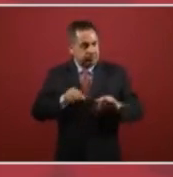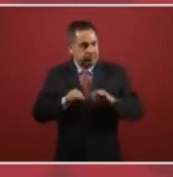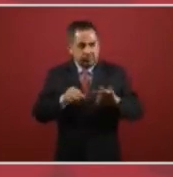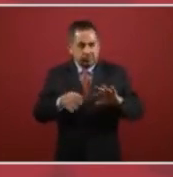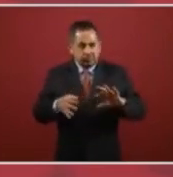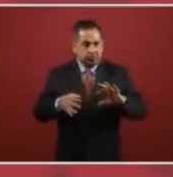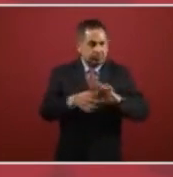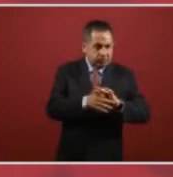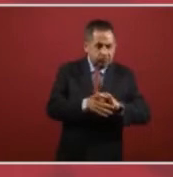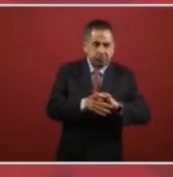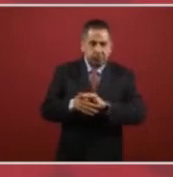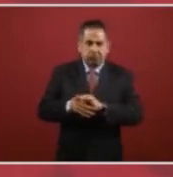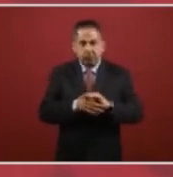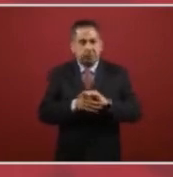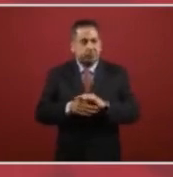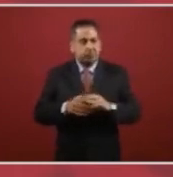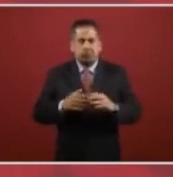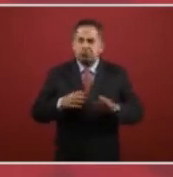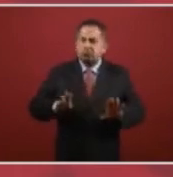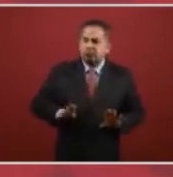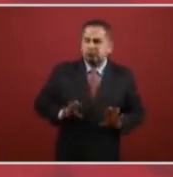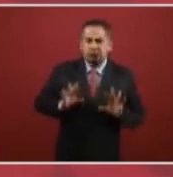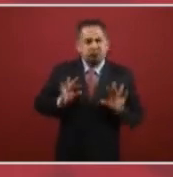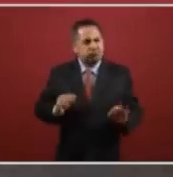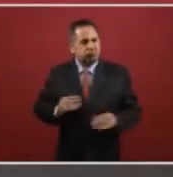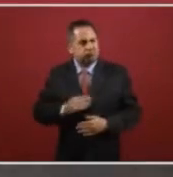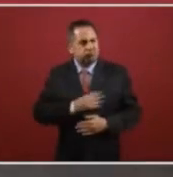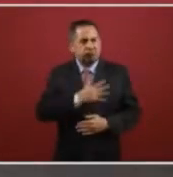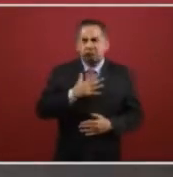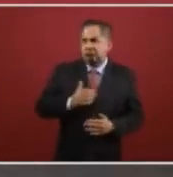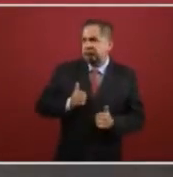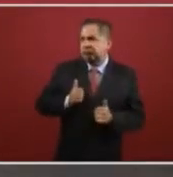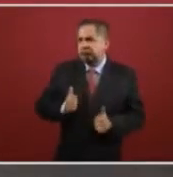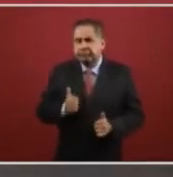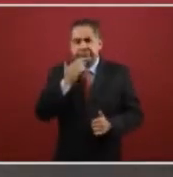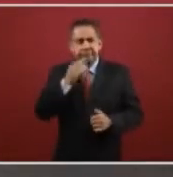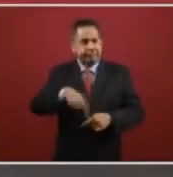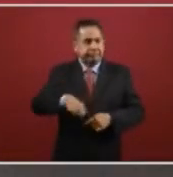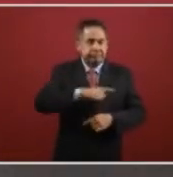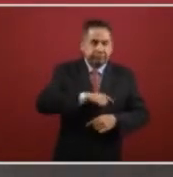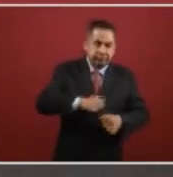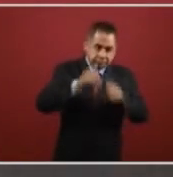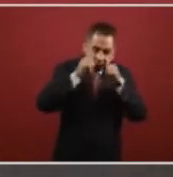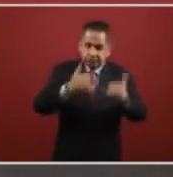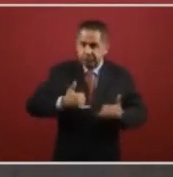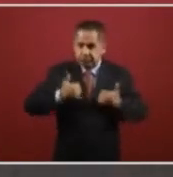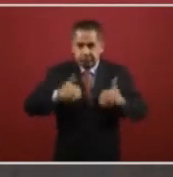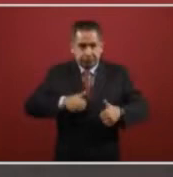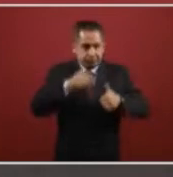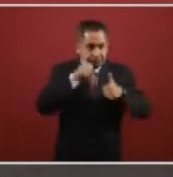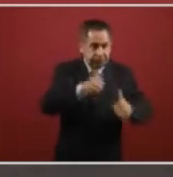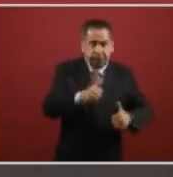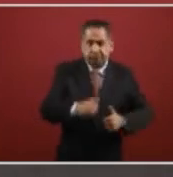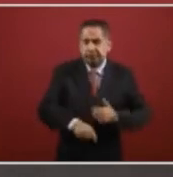that there be work, that there be well-being, that you attend to the youth,